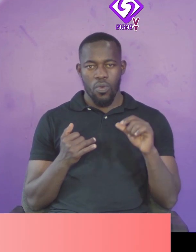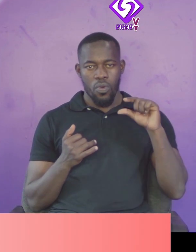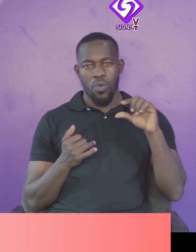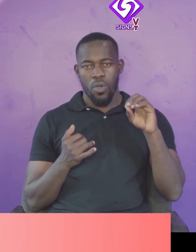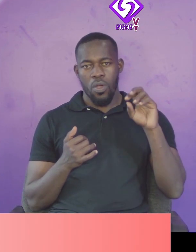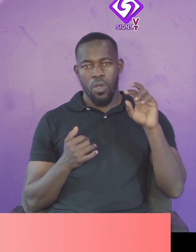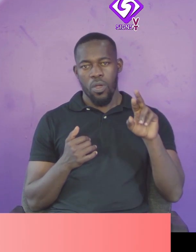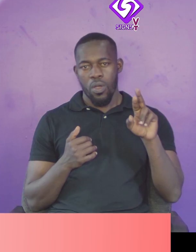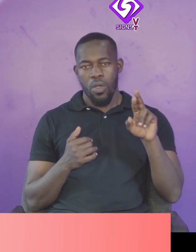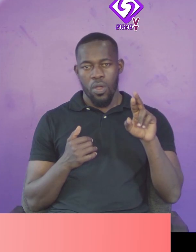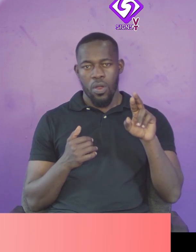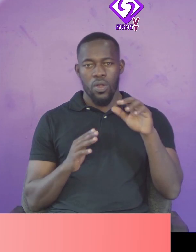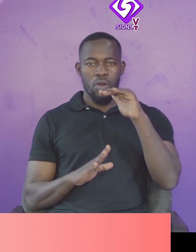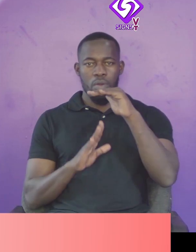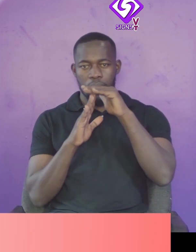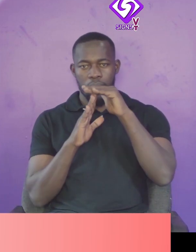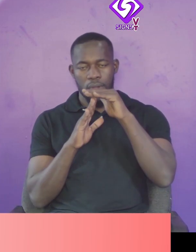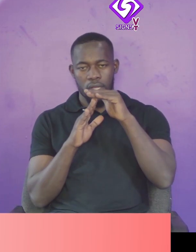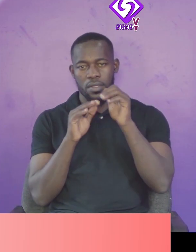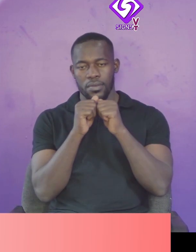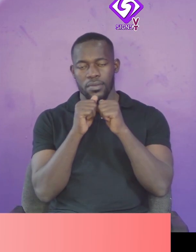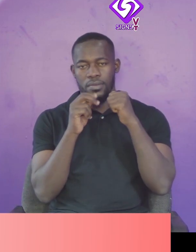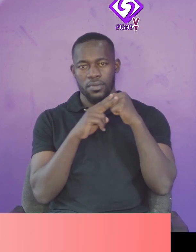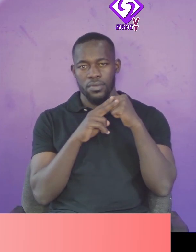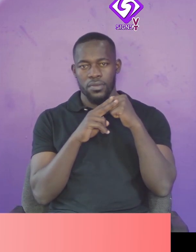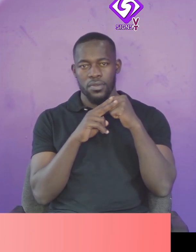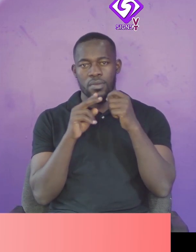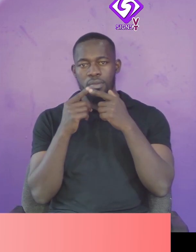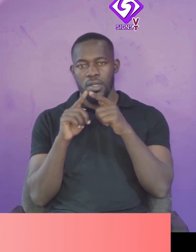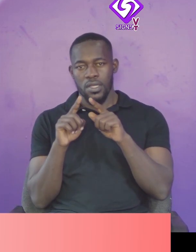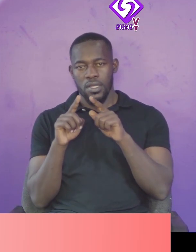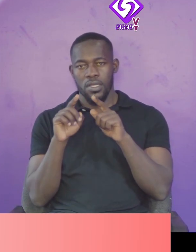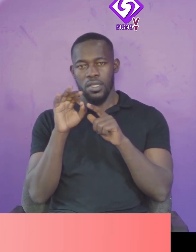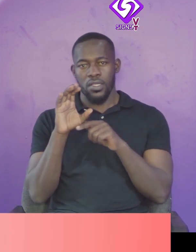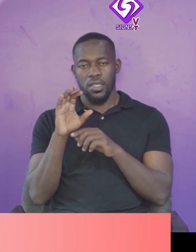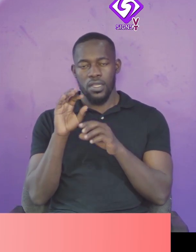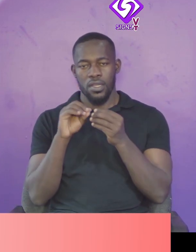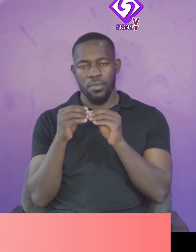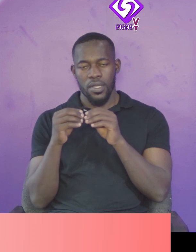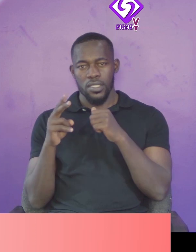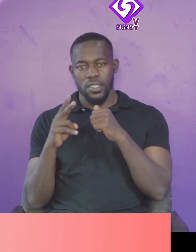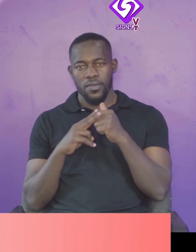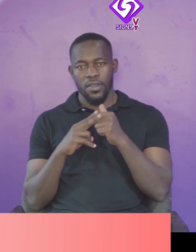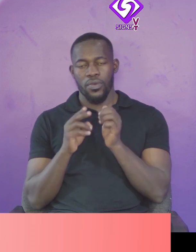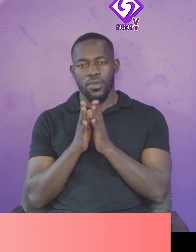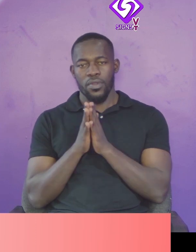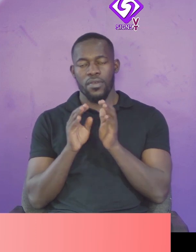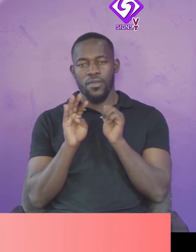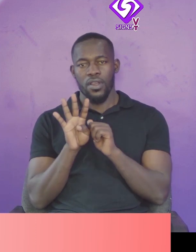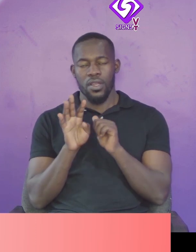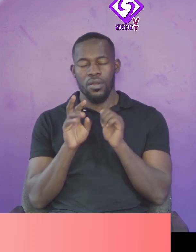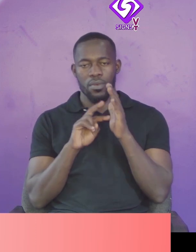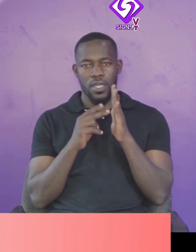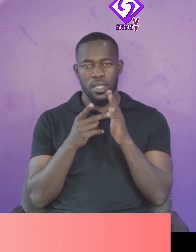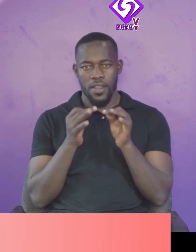is leading the table with 19 points, and AFC Leopards is 7th with 14 points. So if they win this